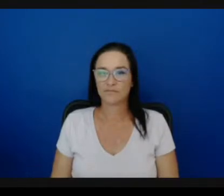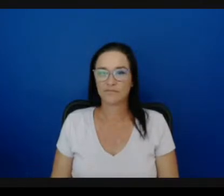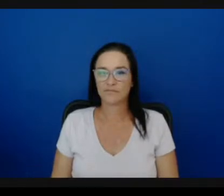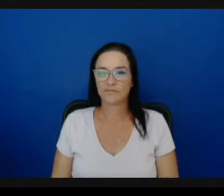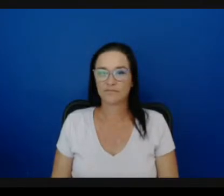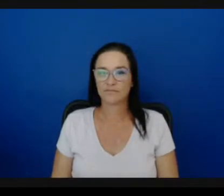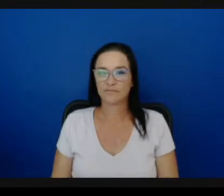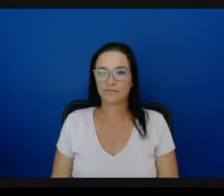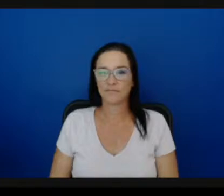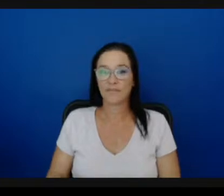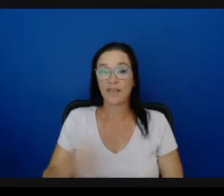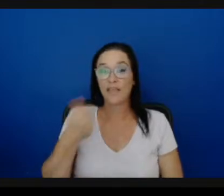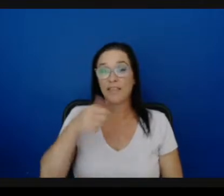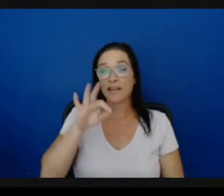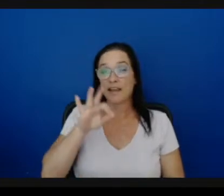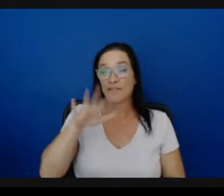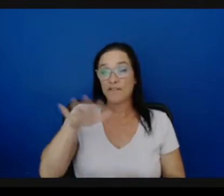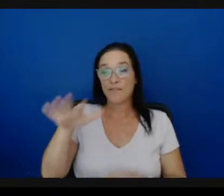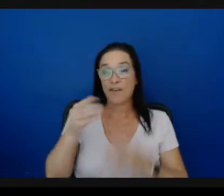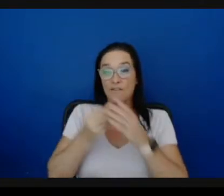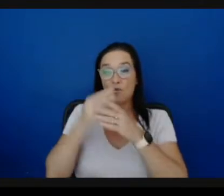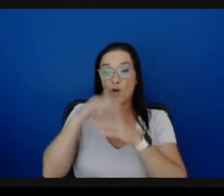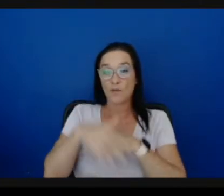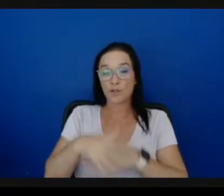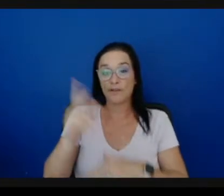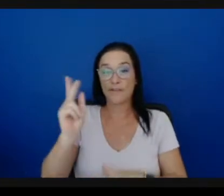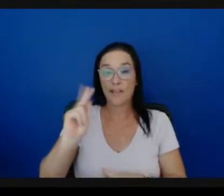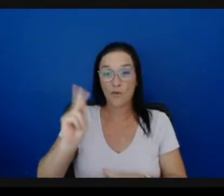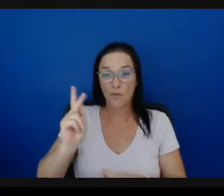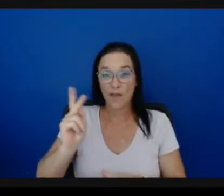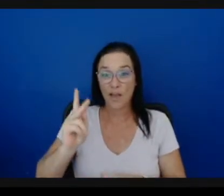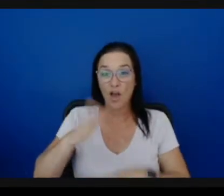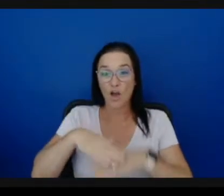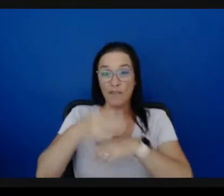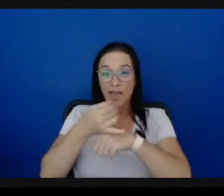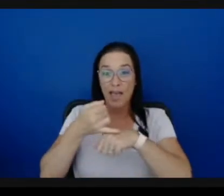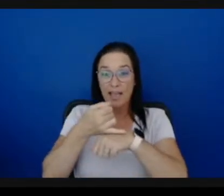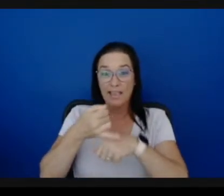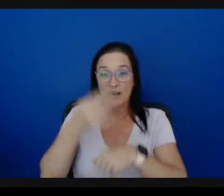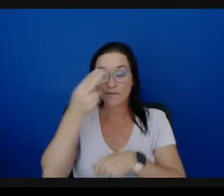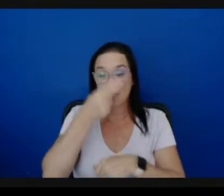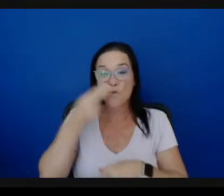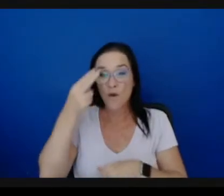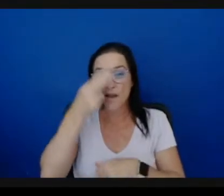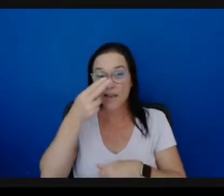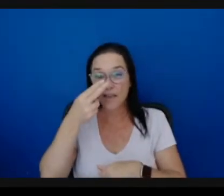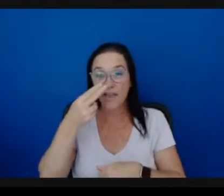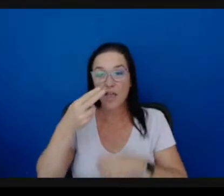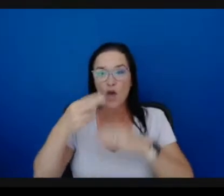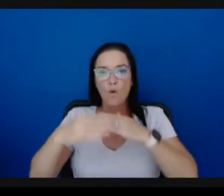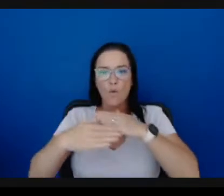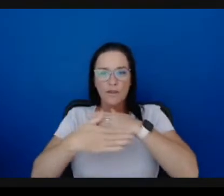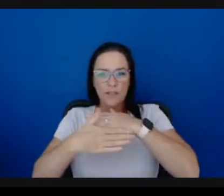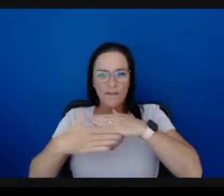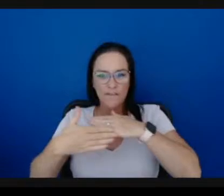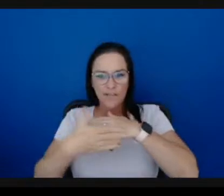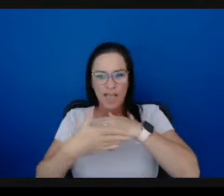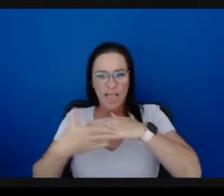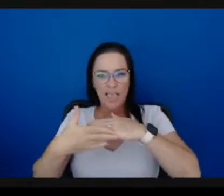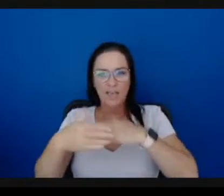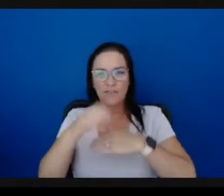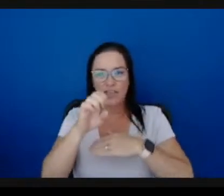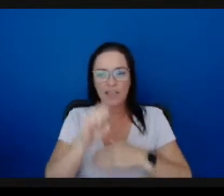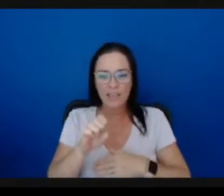The 1955 eruption of Kilauea on the island of Hawaii was a flank eruption on the east rift zone